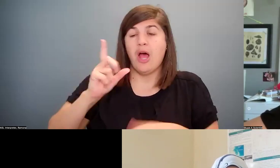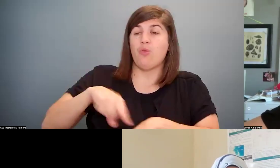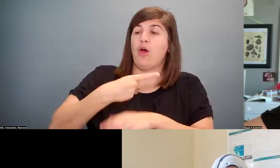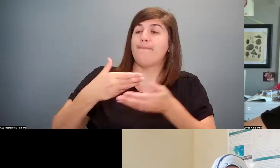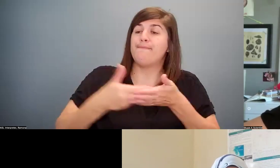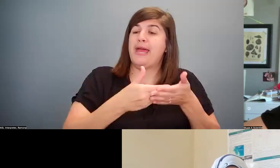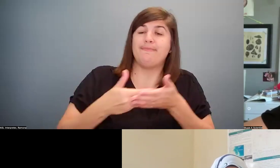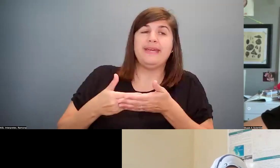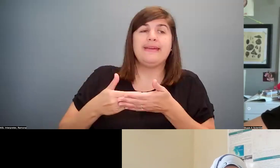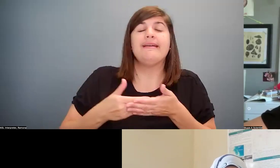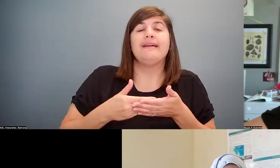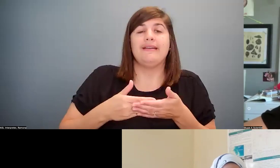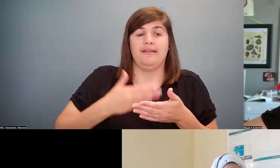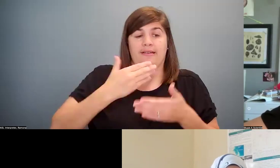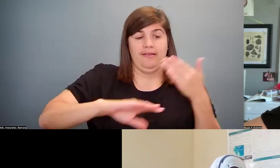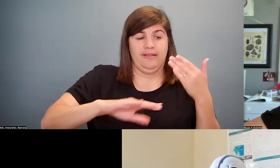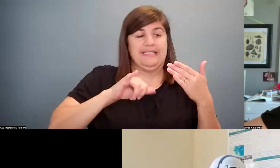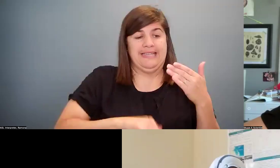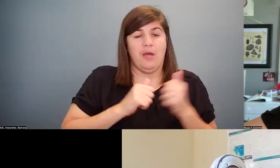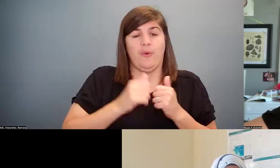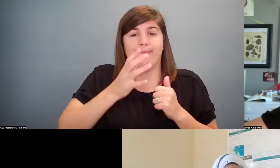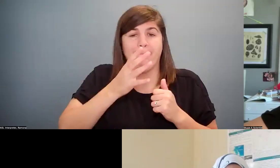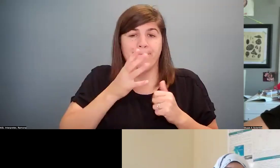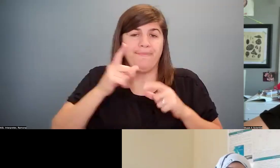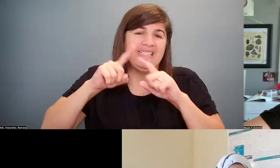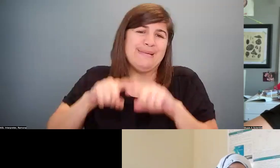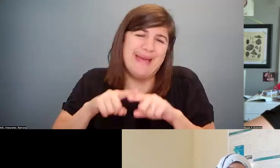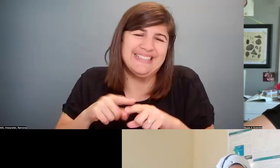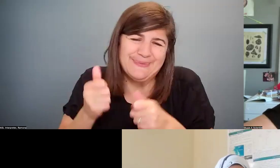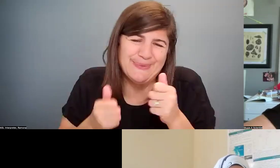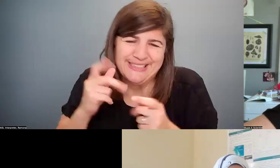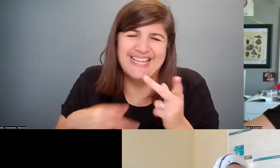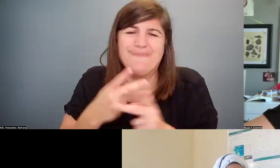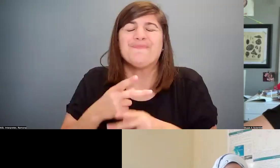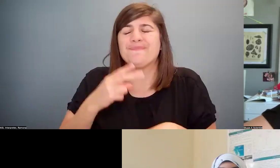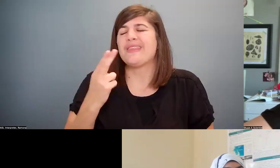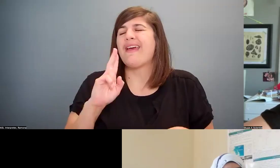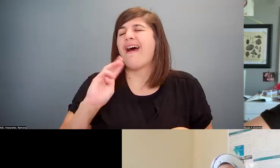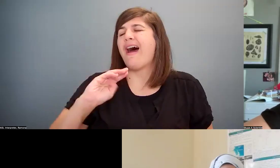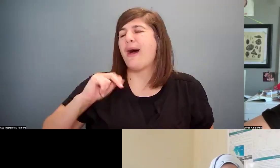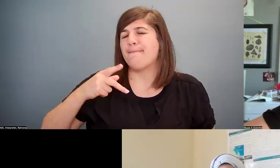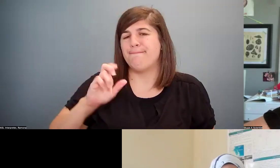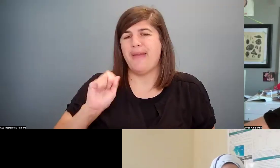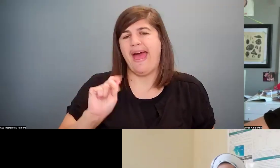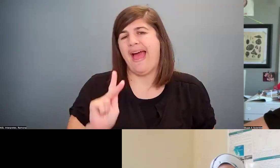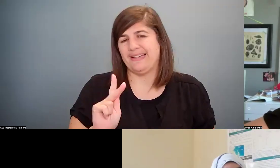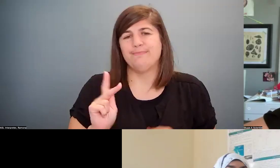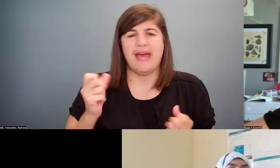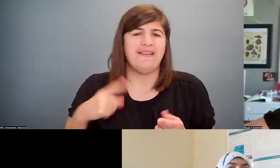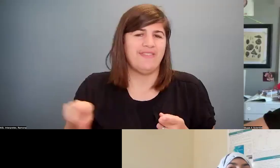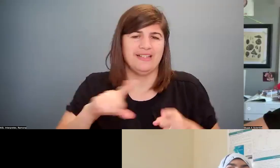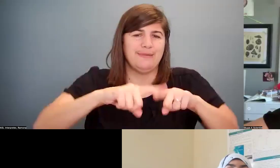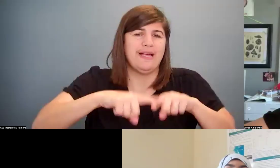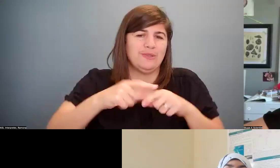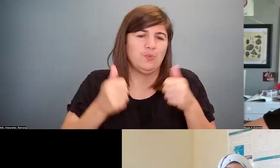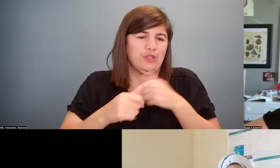stay with their mom whale? Again, depends on the Depends on the species. whale. For humpback whales, a lot of these questions are, Yeah, it depends on the whale.